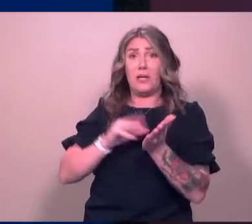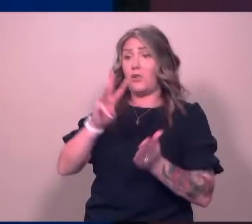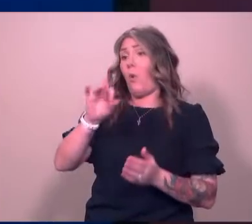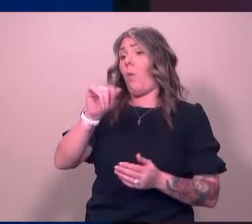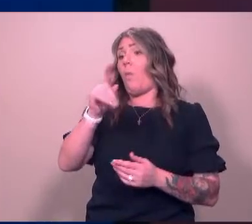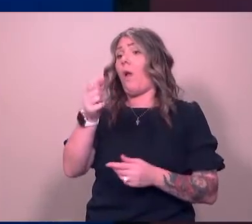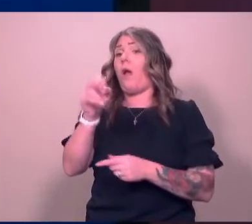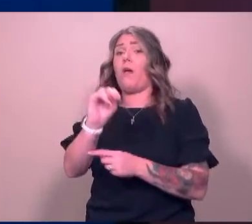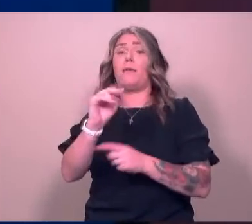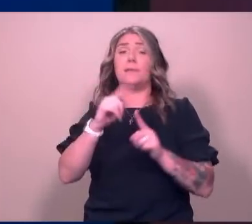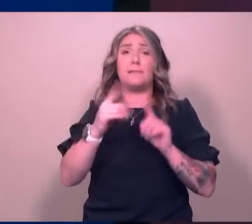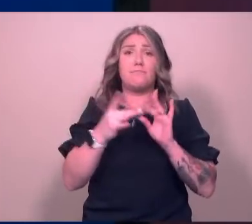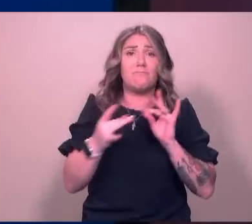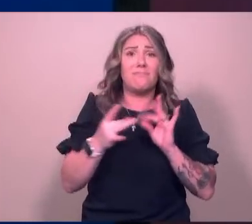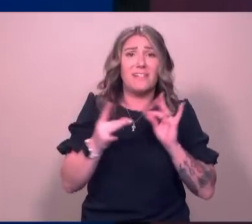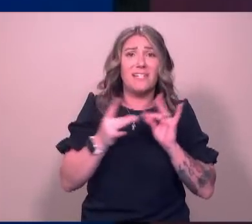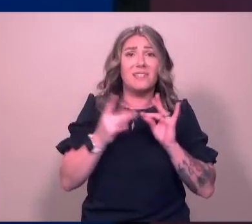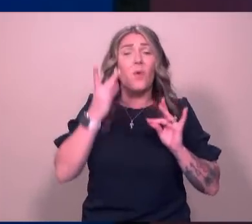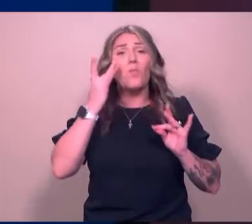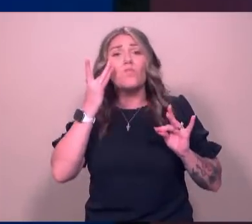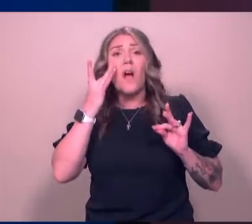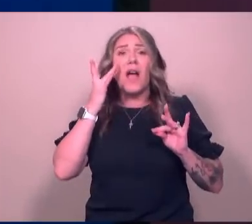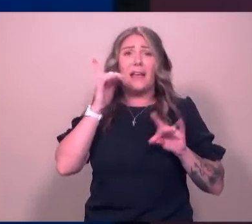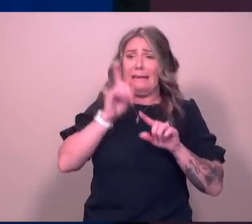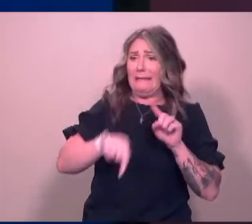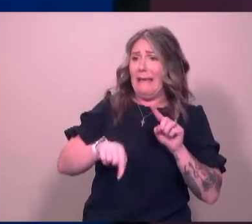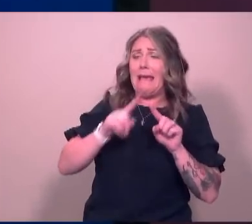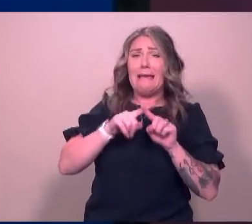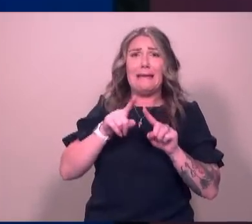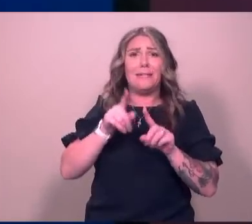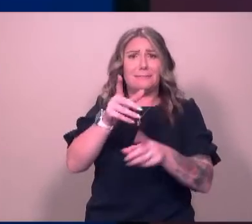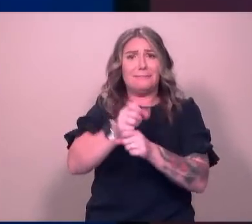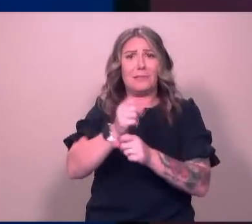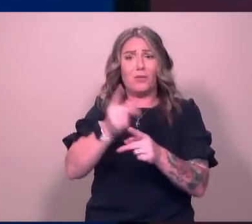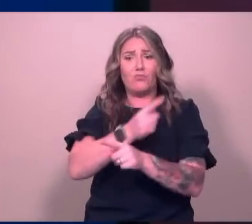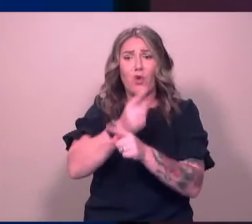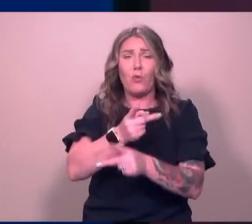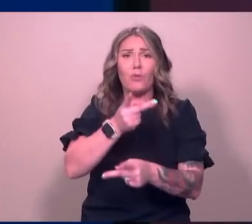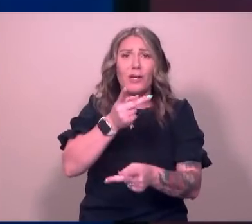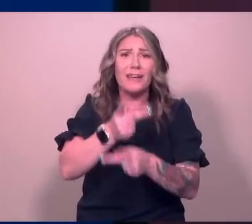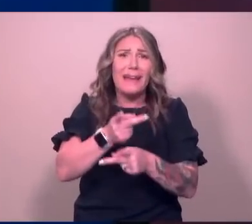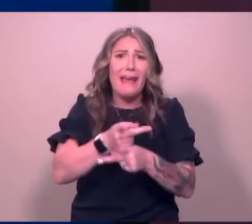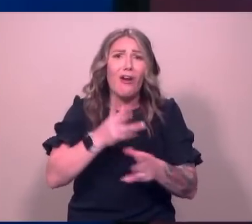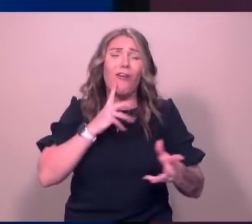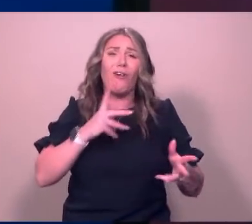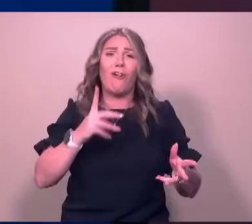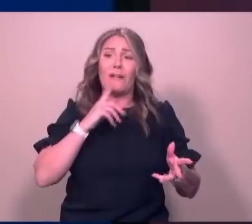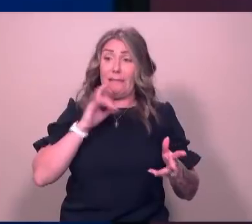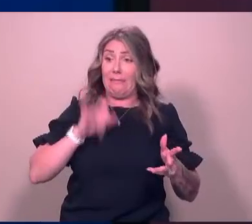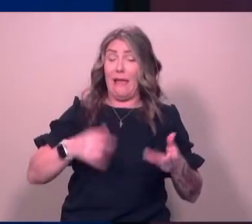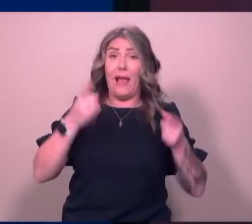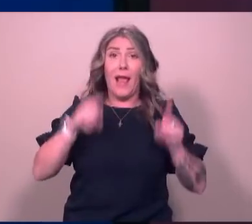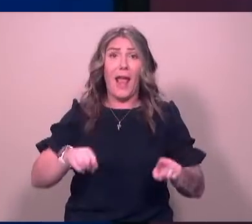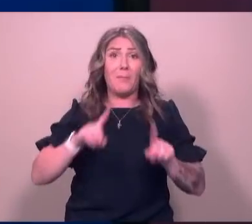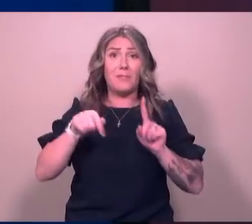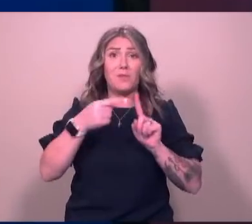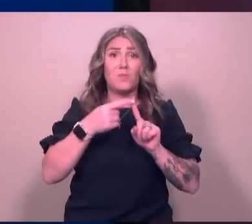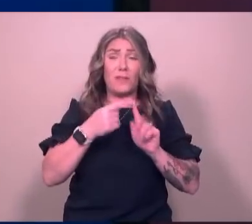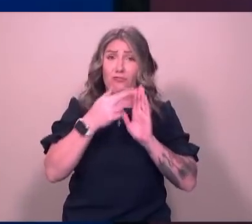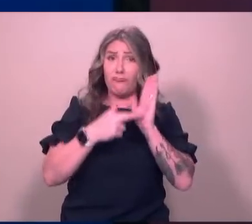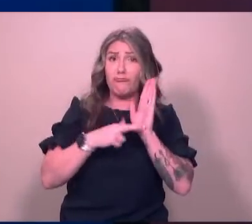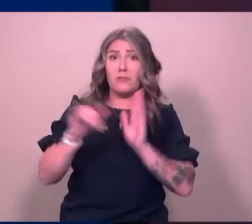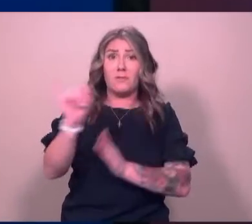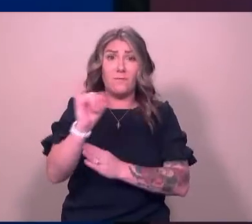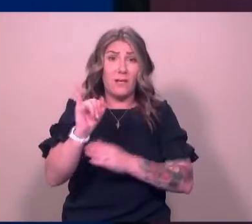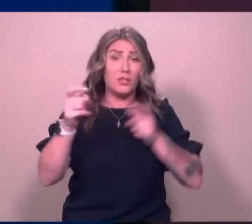we can't get people to the right levels of care. These are the kind of repercussions that occur when we don't take the rules of infection